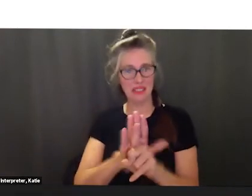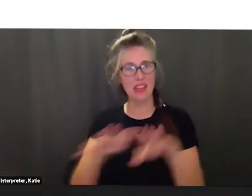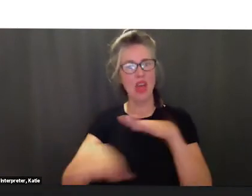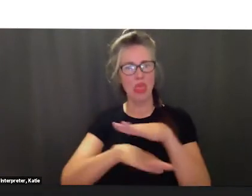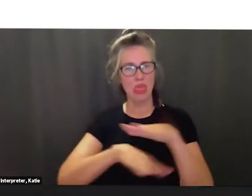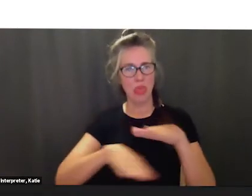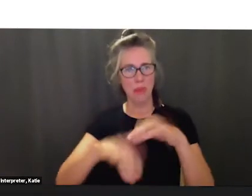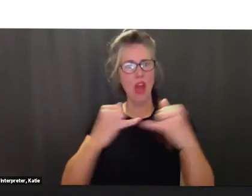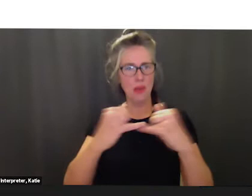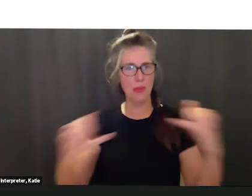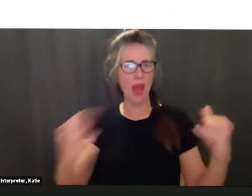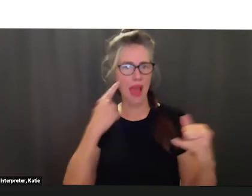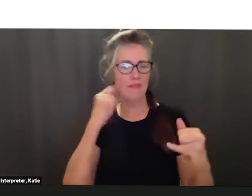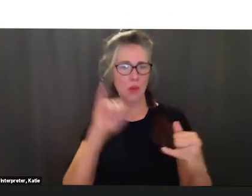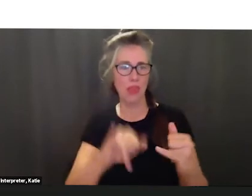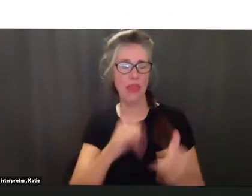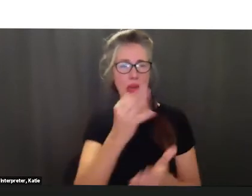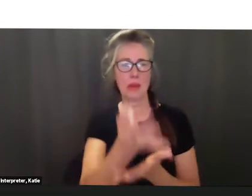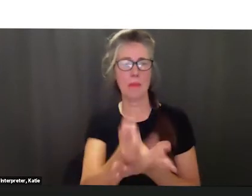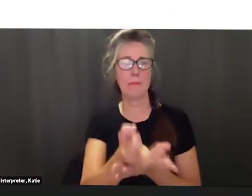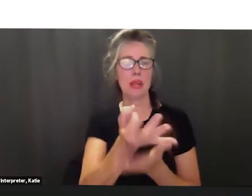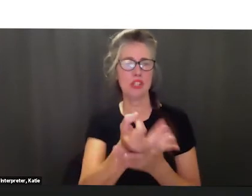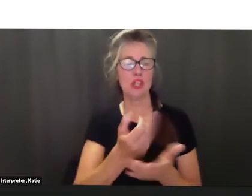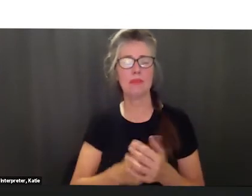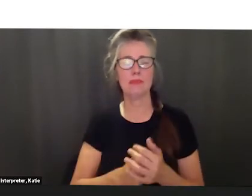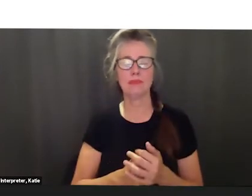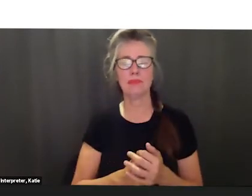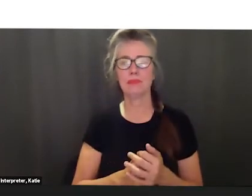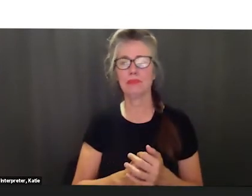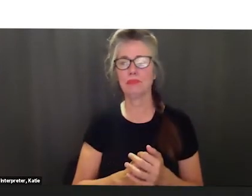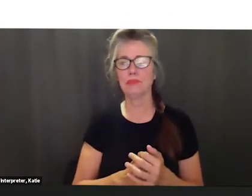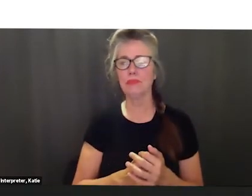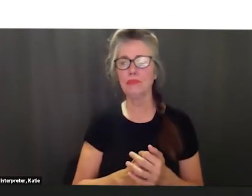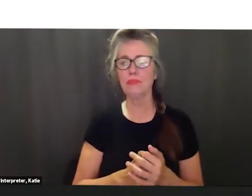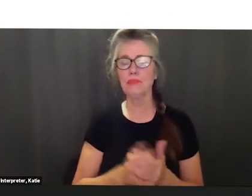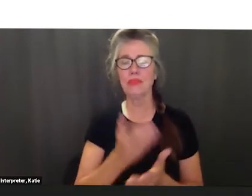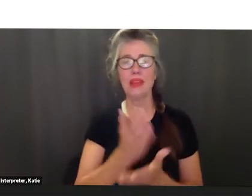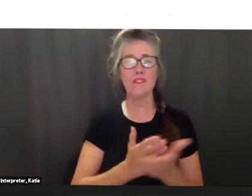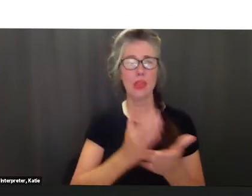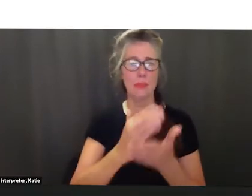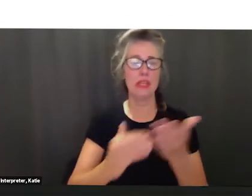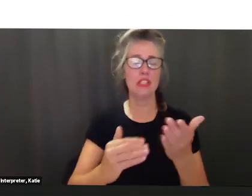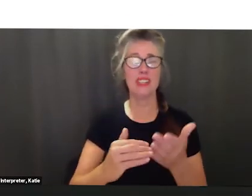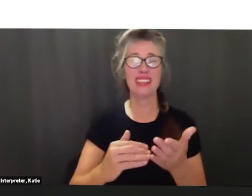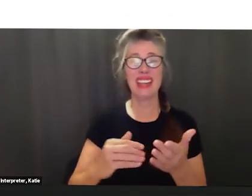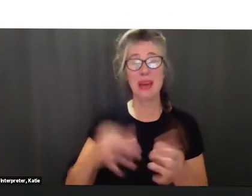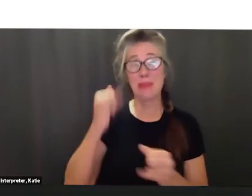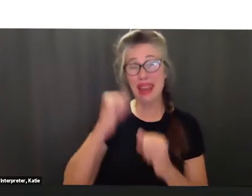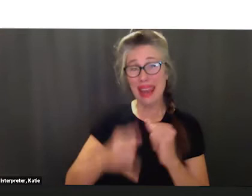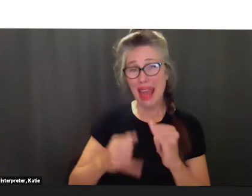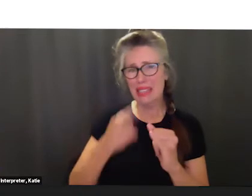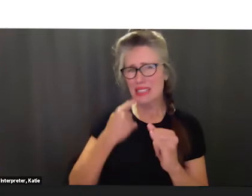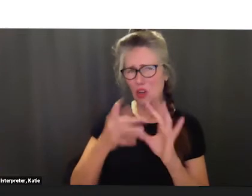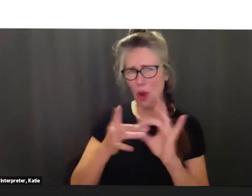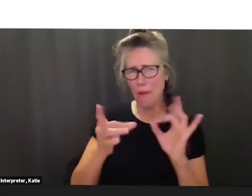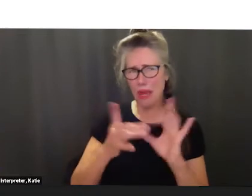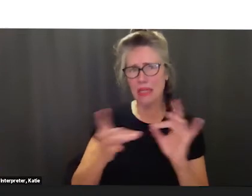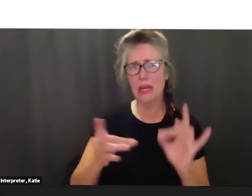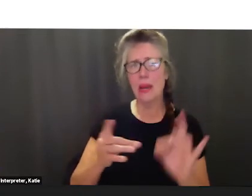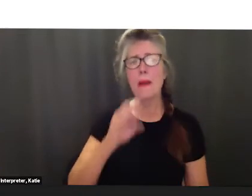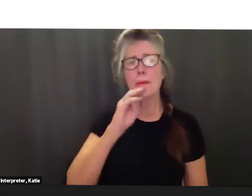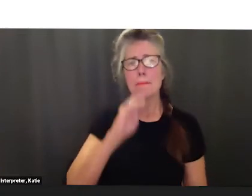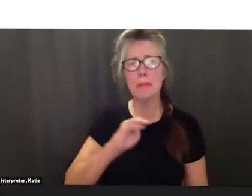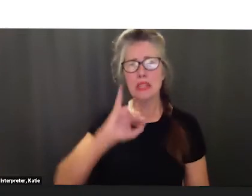budget. And then my final comment is, could you please clarify a little bit more, Ms. Jate, on